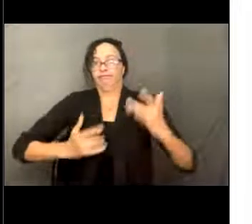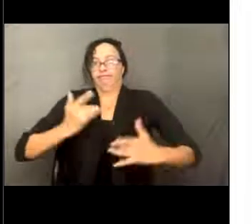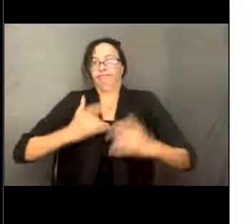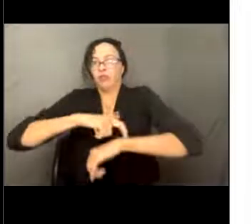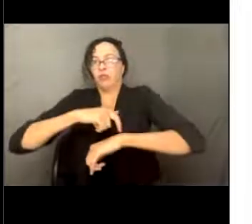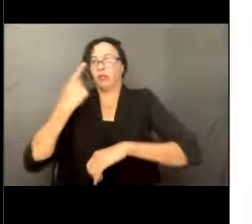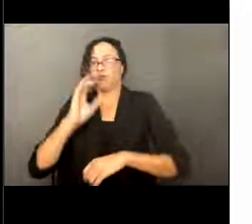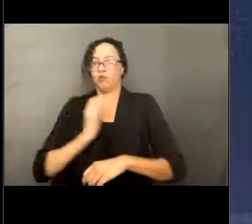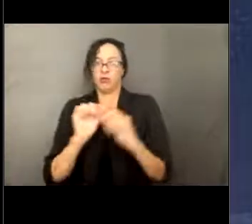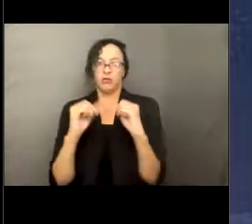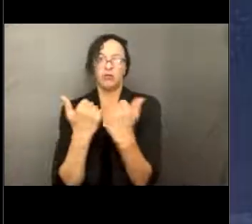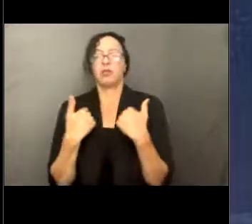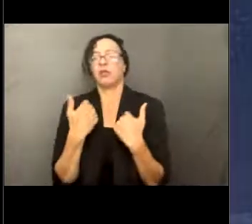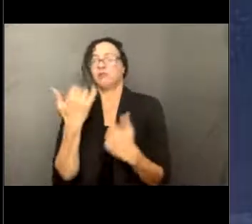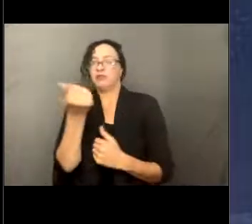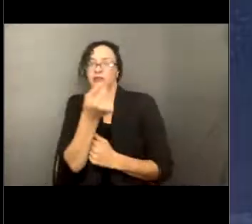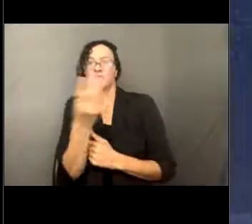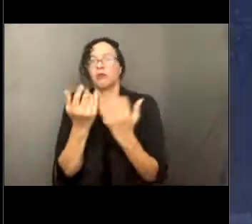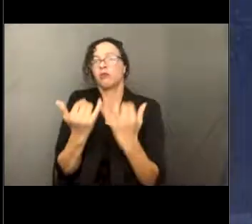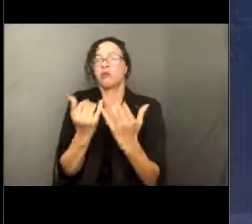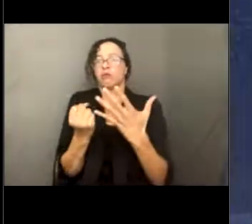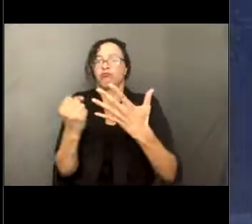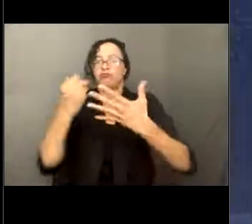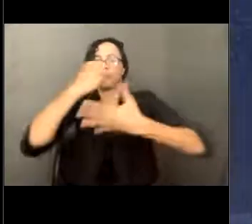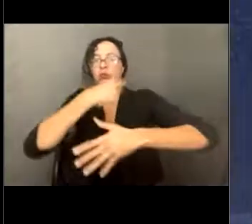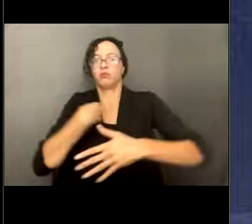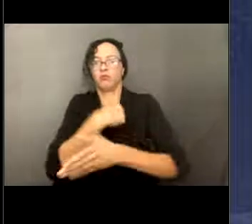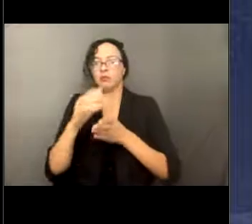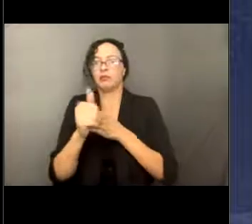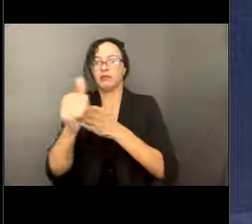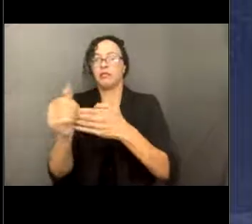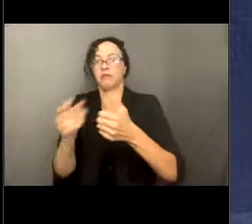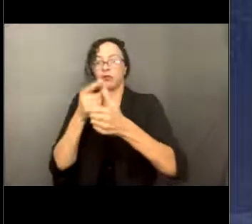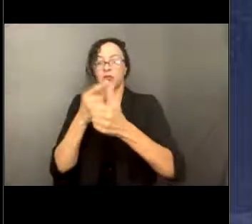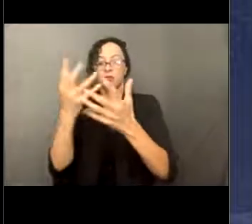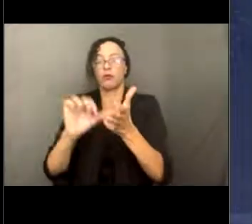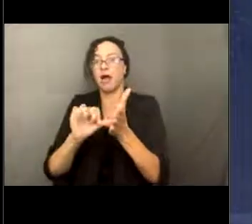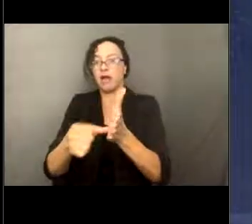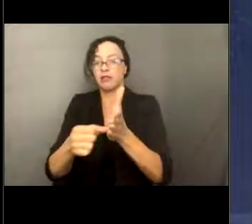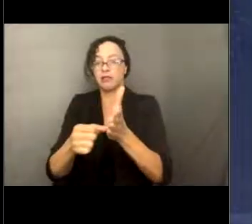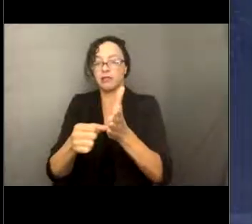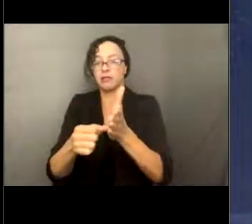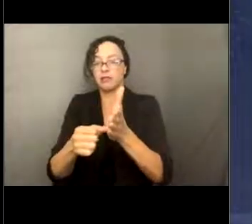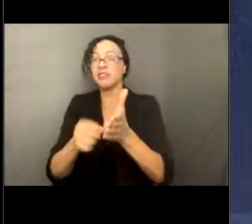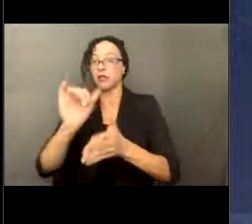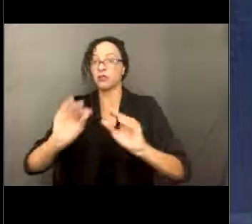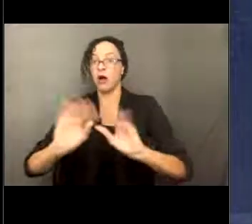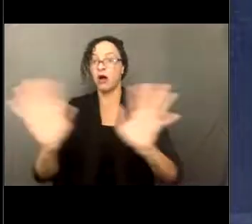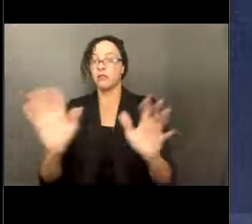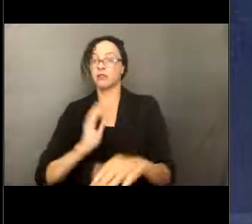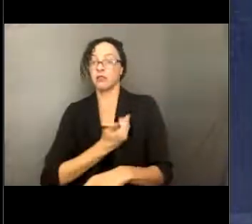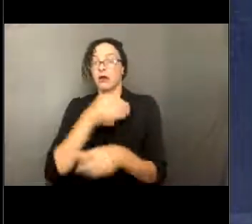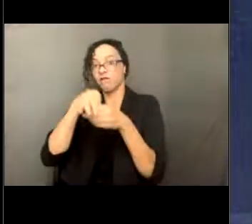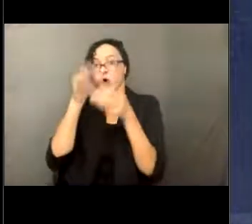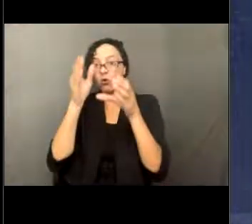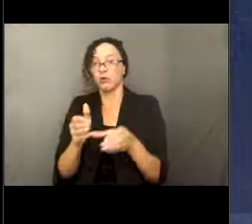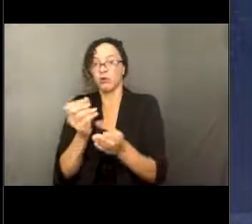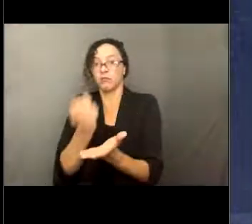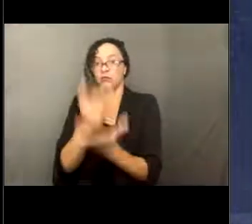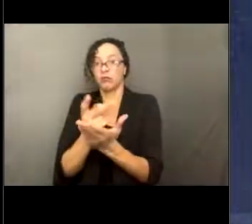have several current priorities that we are leading. The first I'd like to highlight, which is pretty obvious, is our voter-approved sales tax